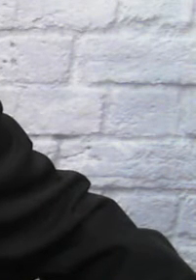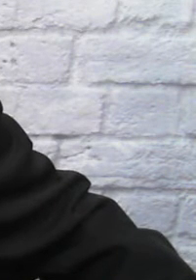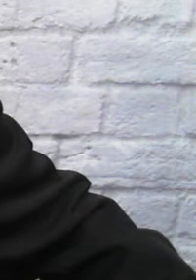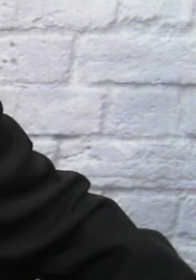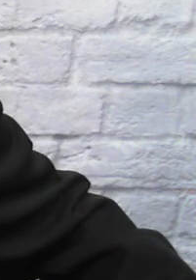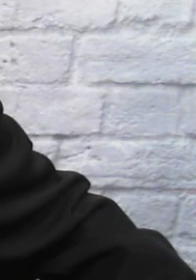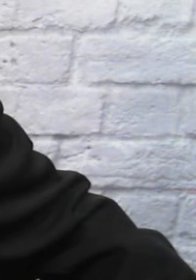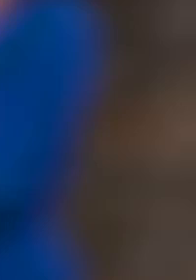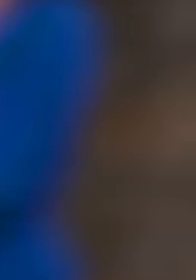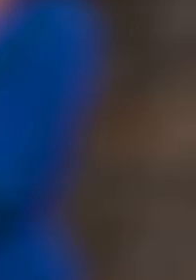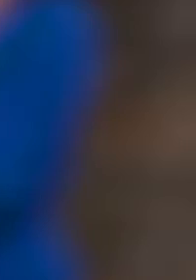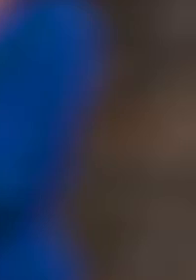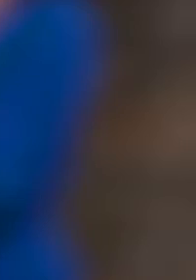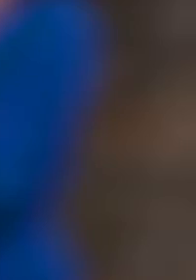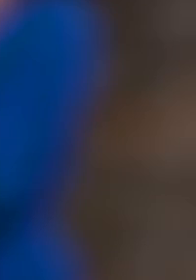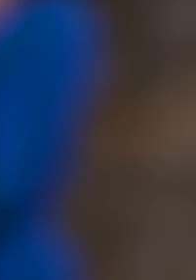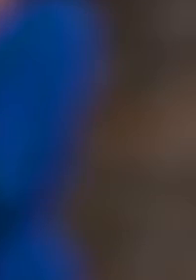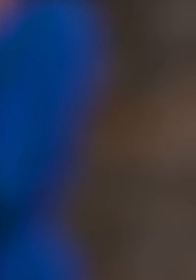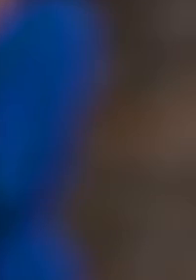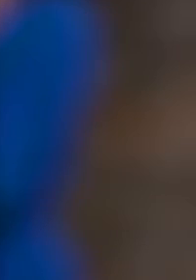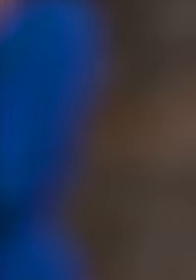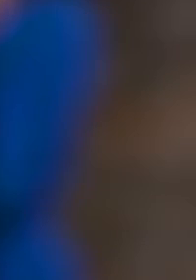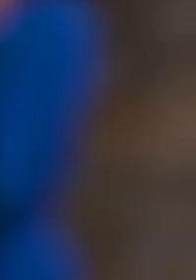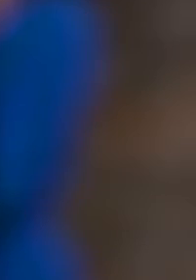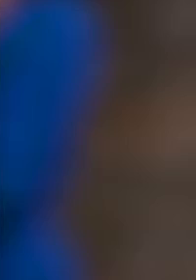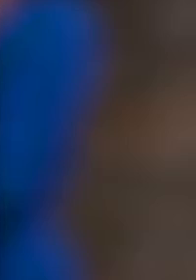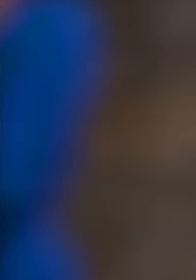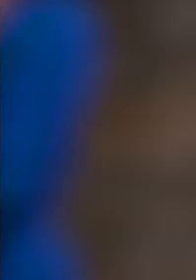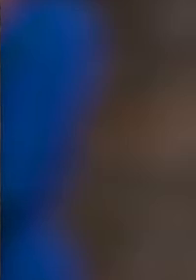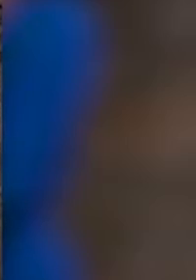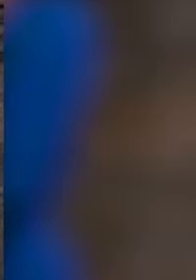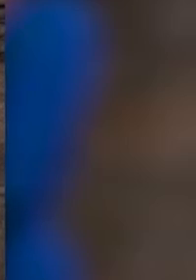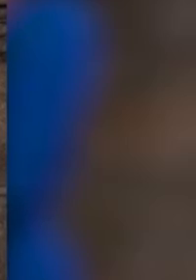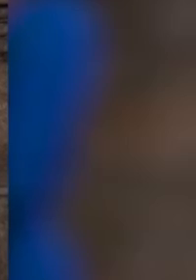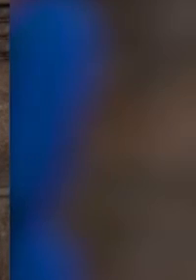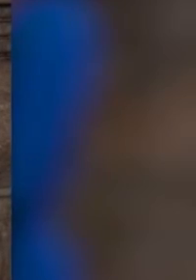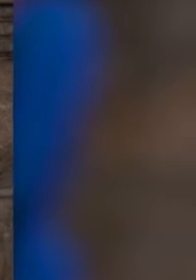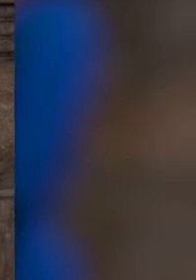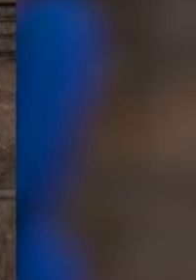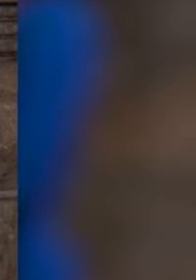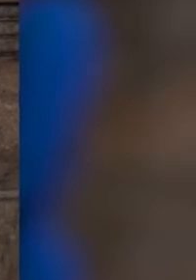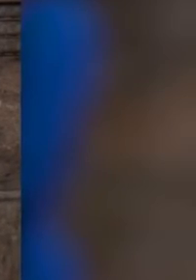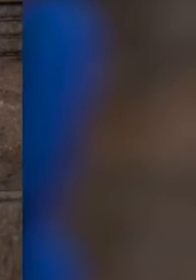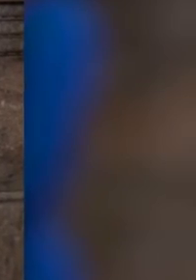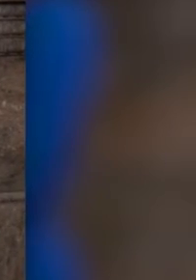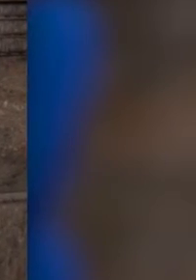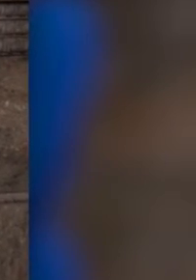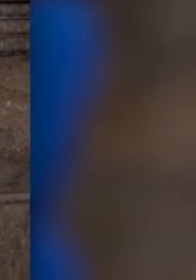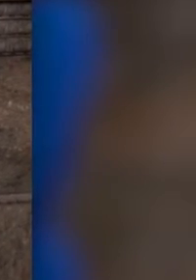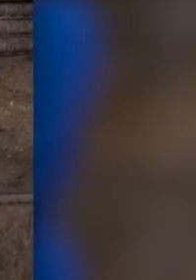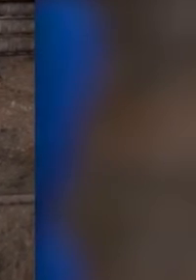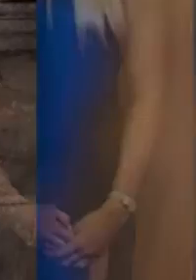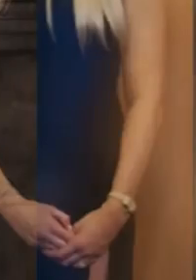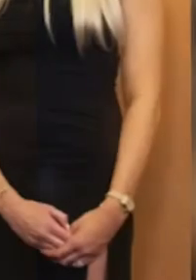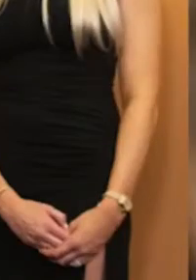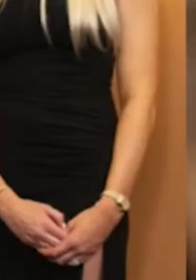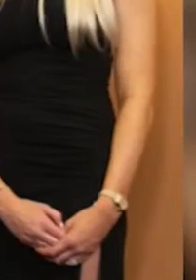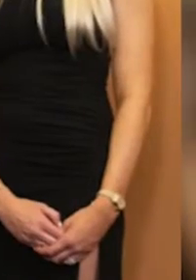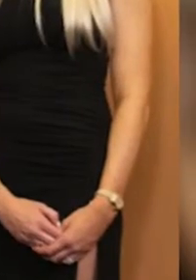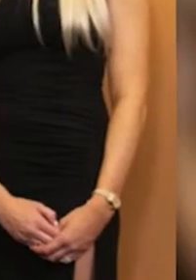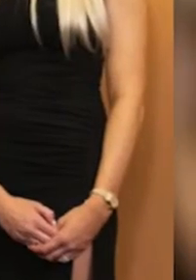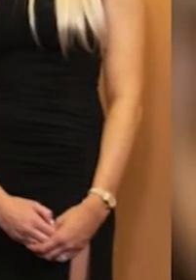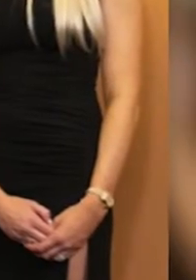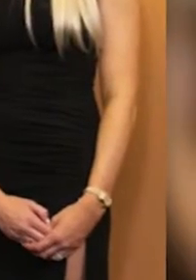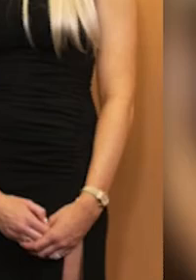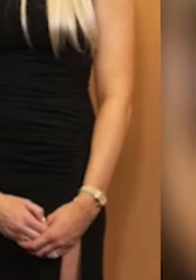Governor Kathy Hochul officially taking the reins following what is an end of an era after former Governor Andrew